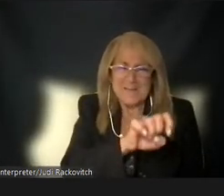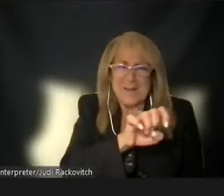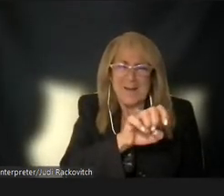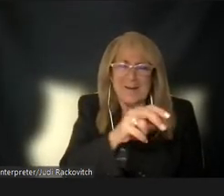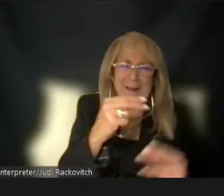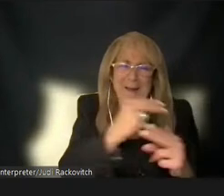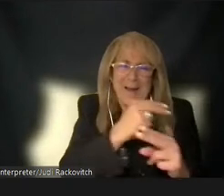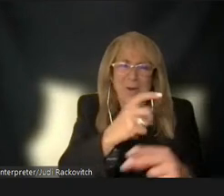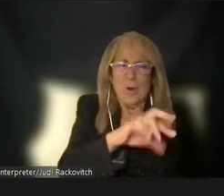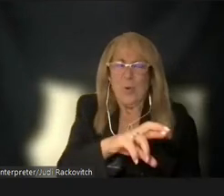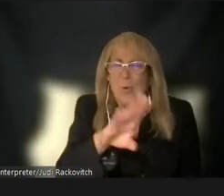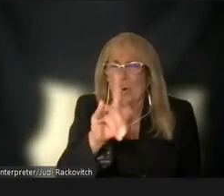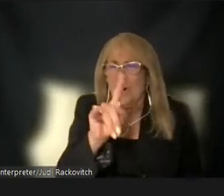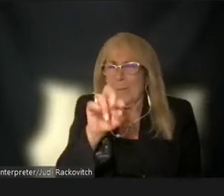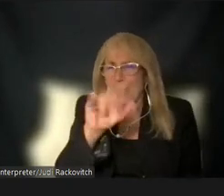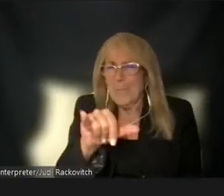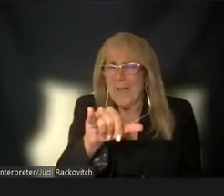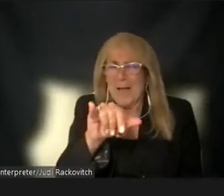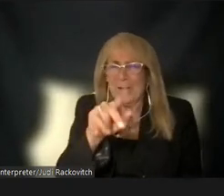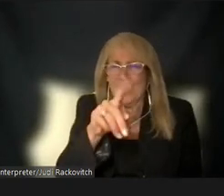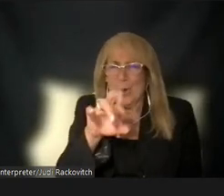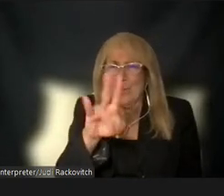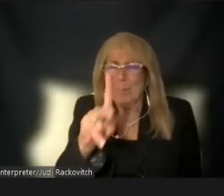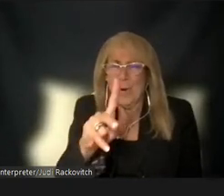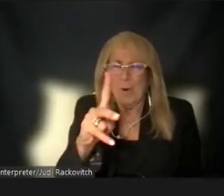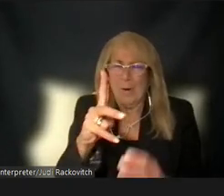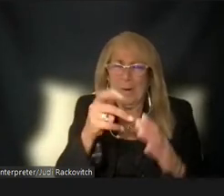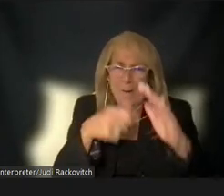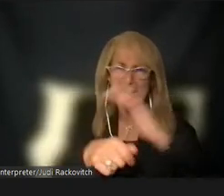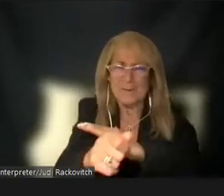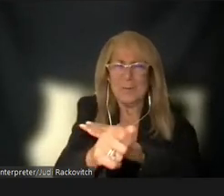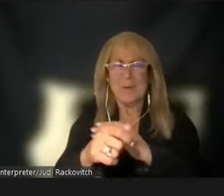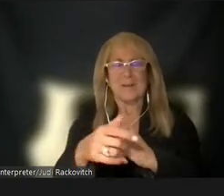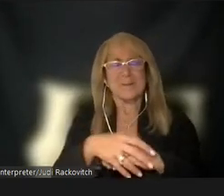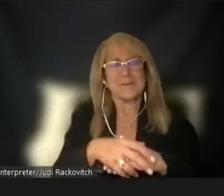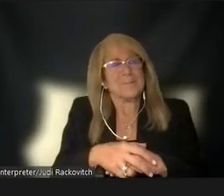or the Battery Park underpass connecting the FDR Drive and Route 9A.